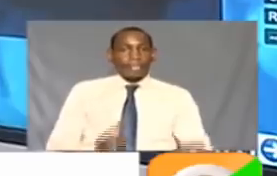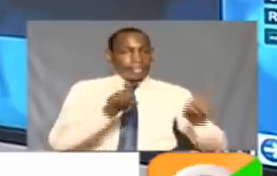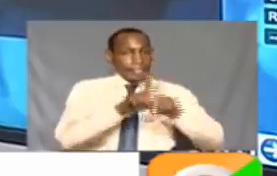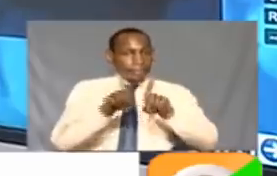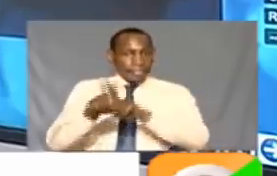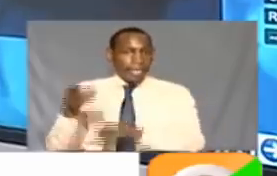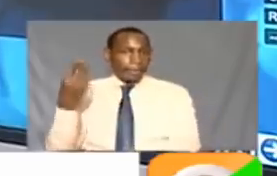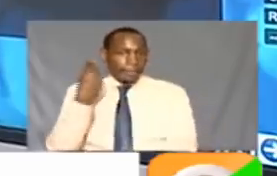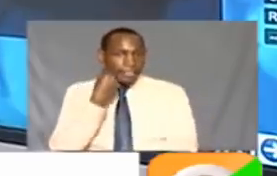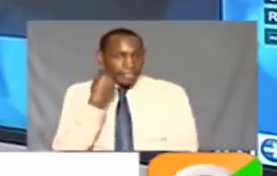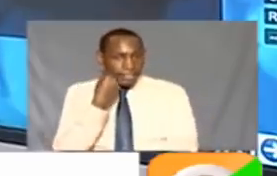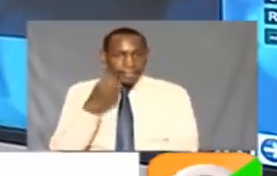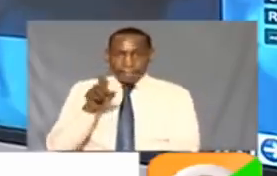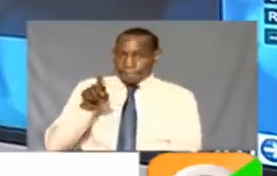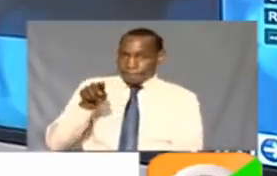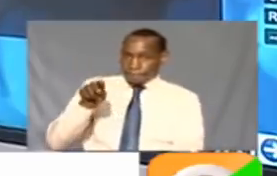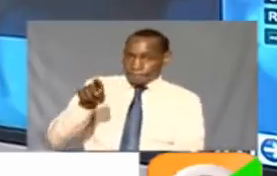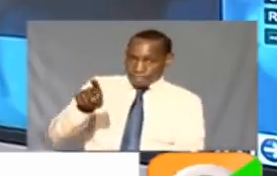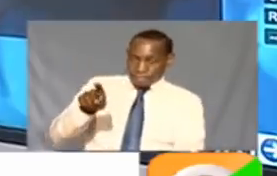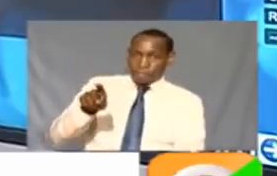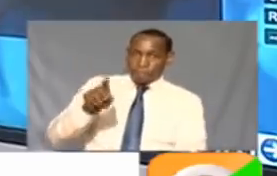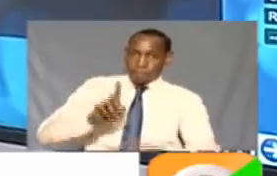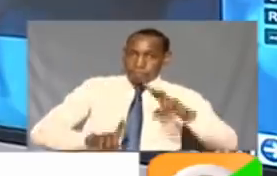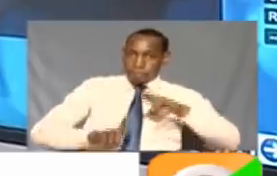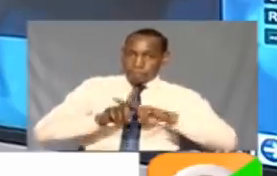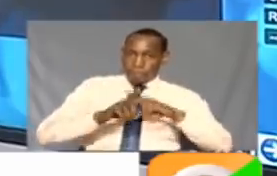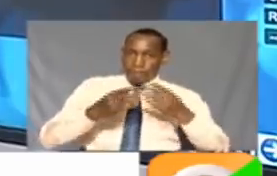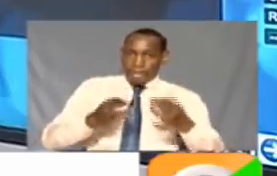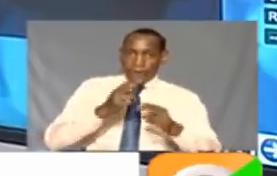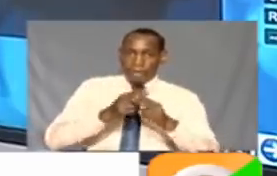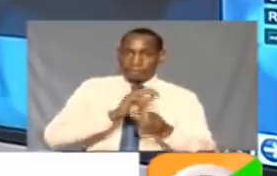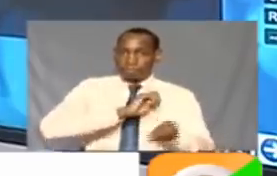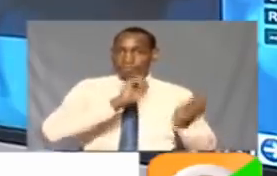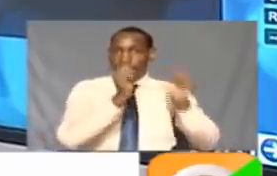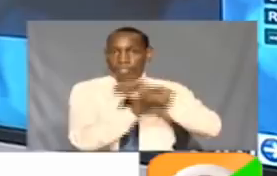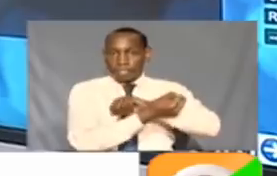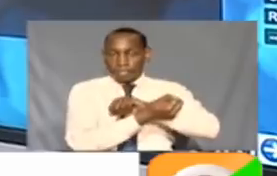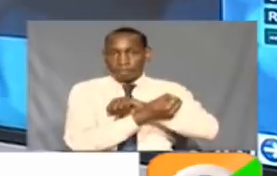that this strain of the virus causes has now been named